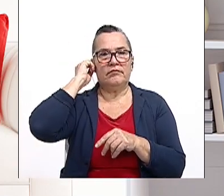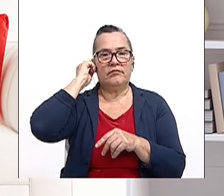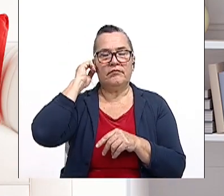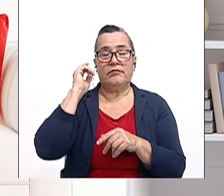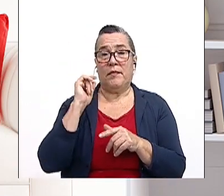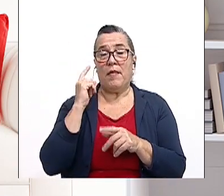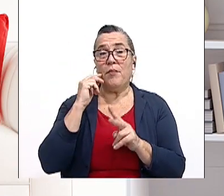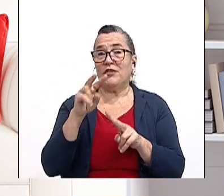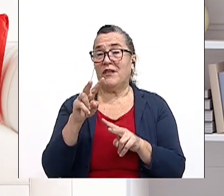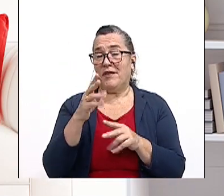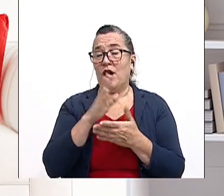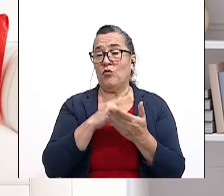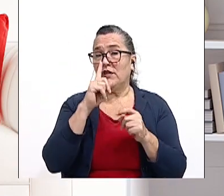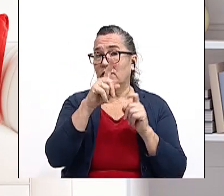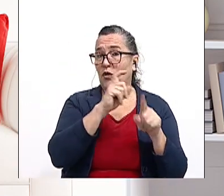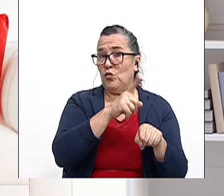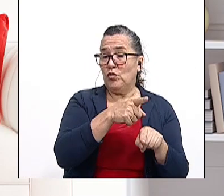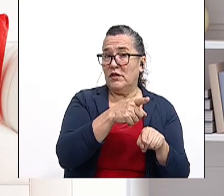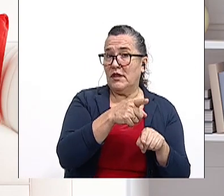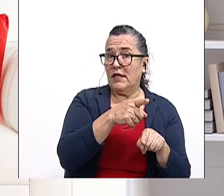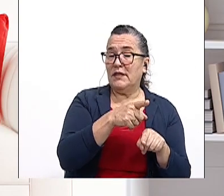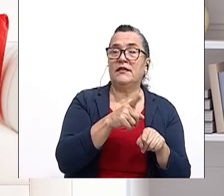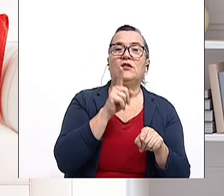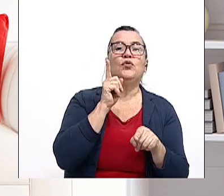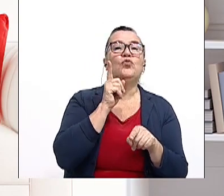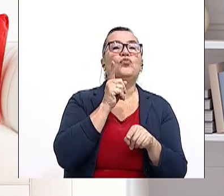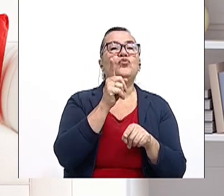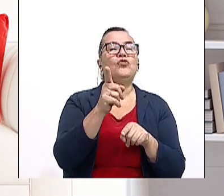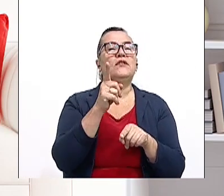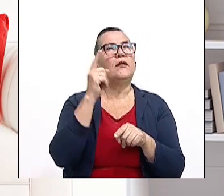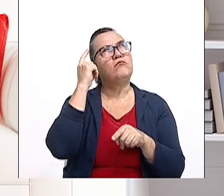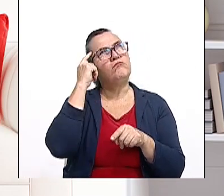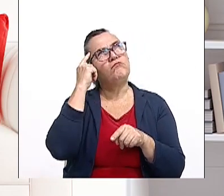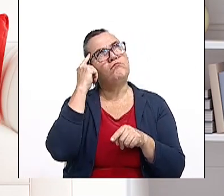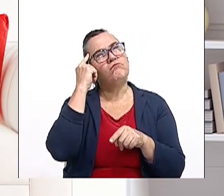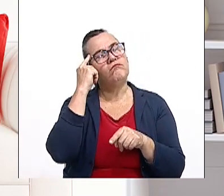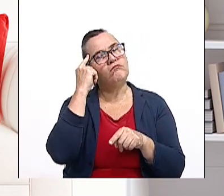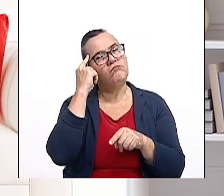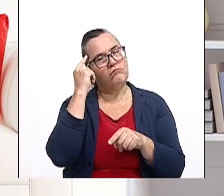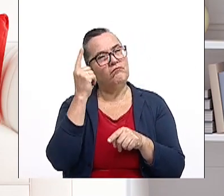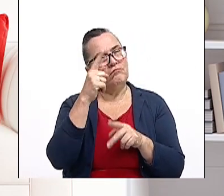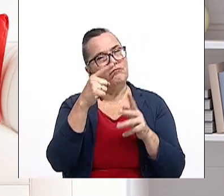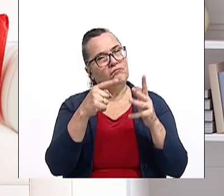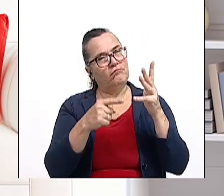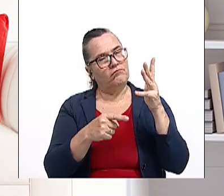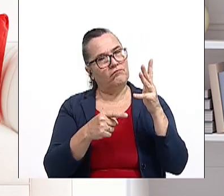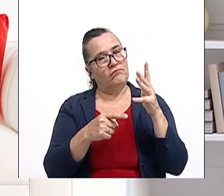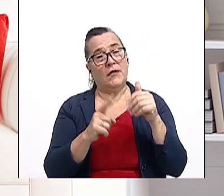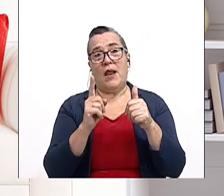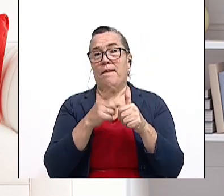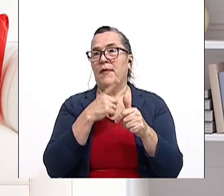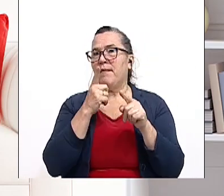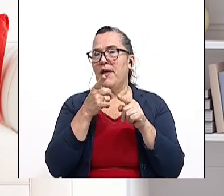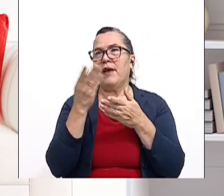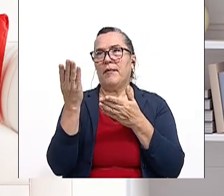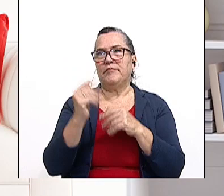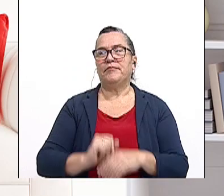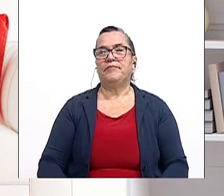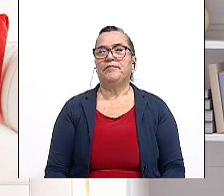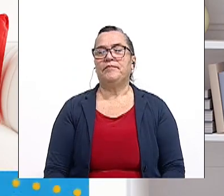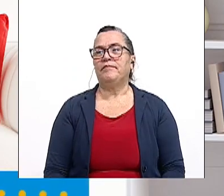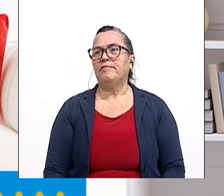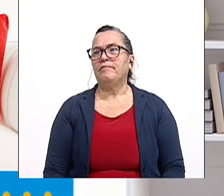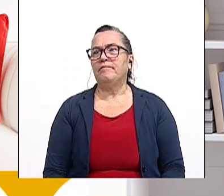going to see some questions here, and you are going to think about it, okay? So the first question is,